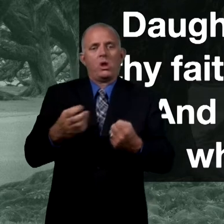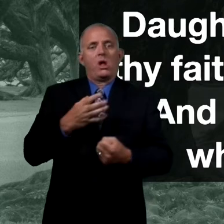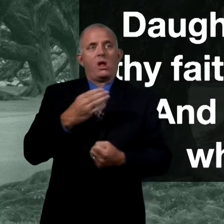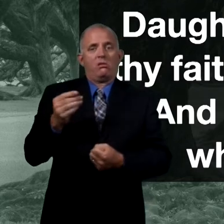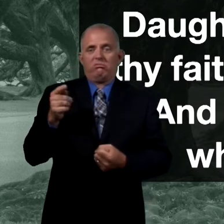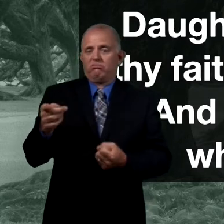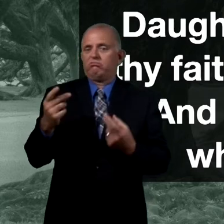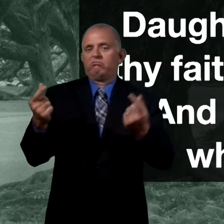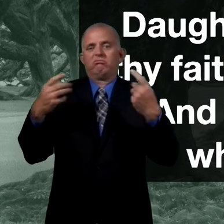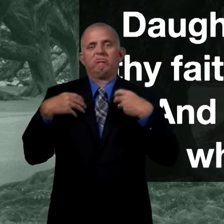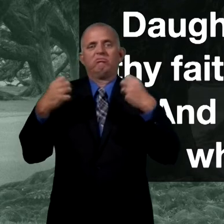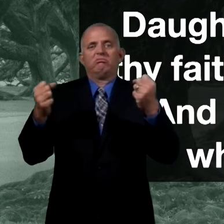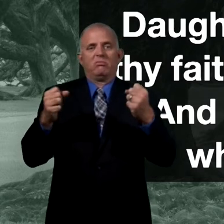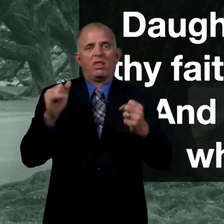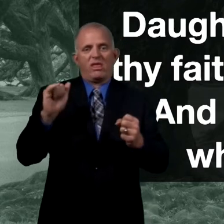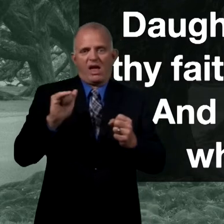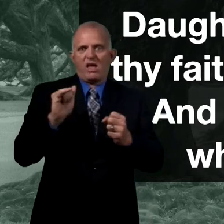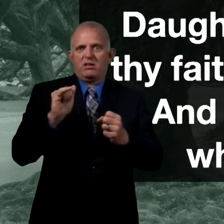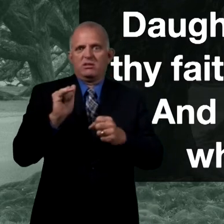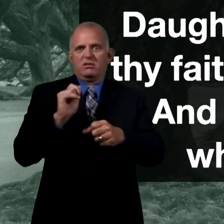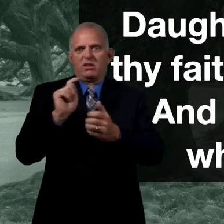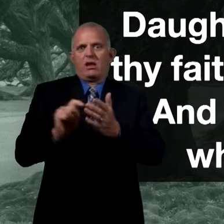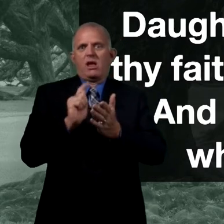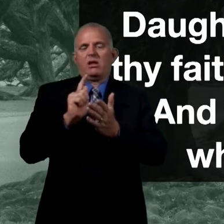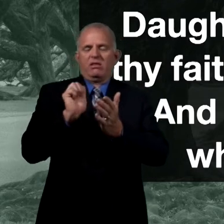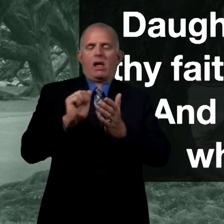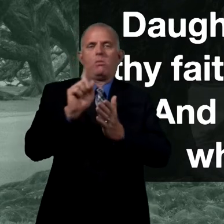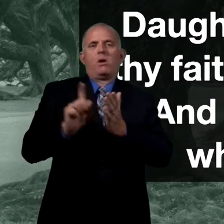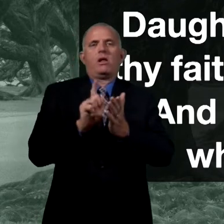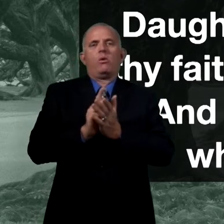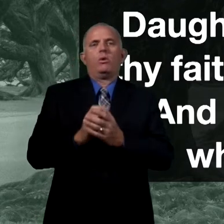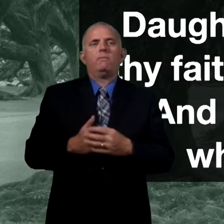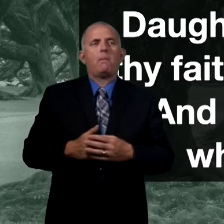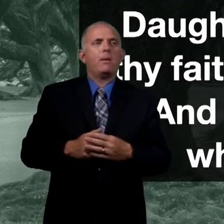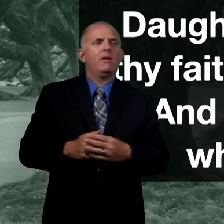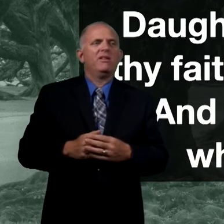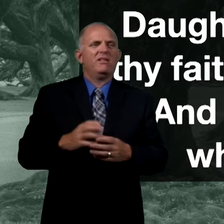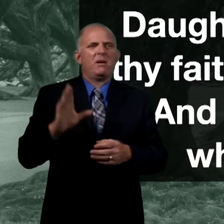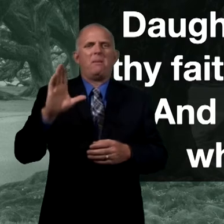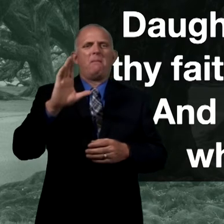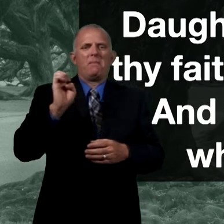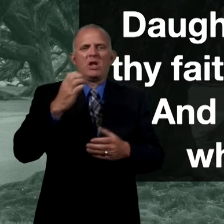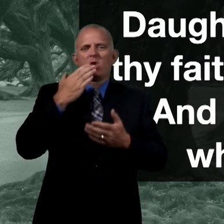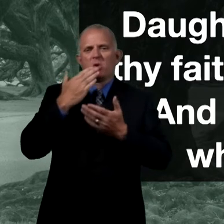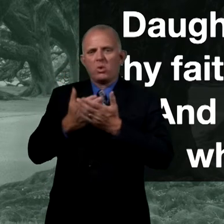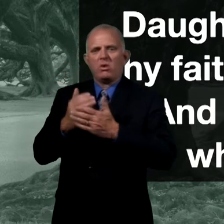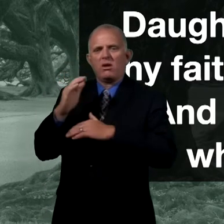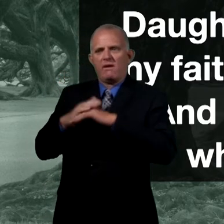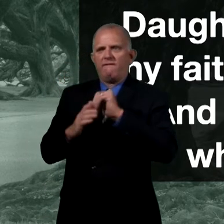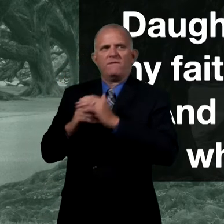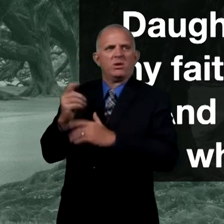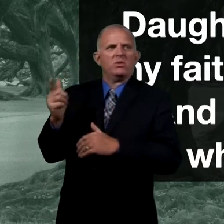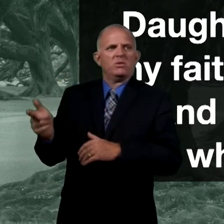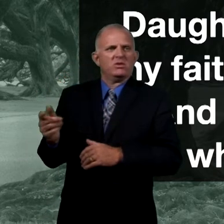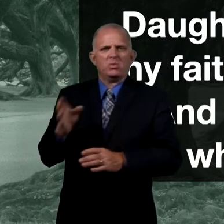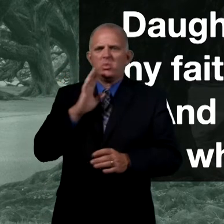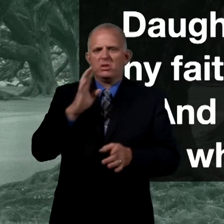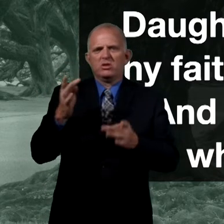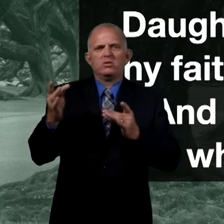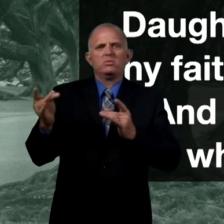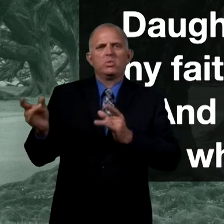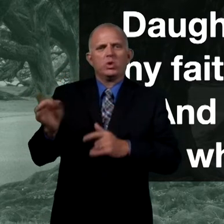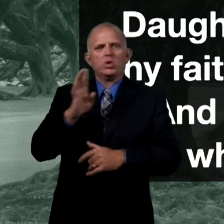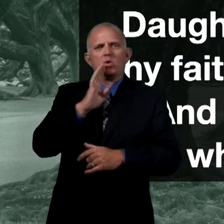from that hour. Look at how he worded it. Daughter, be of good comfort. What tact. What